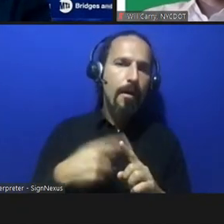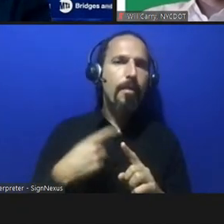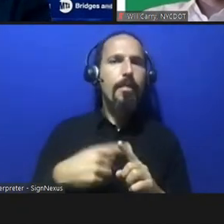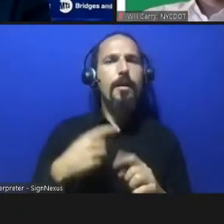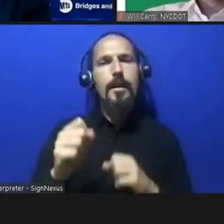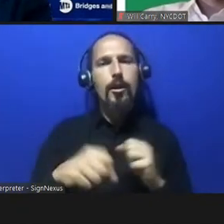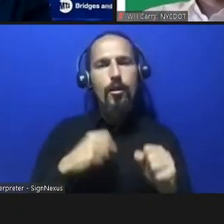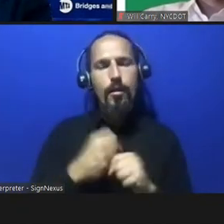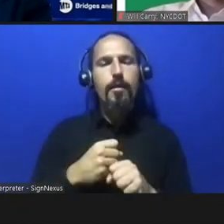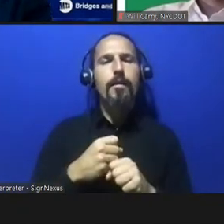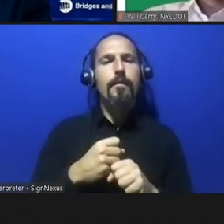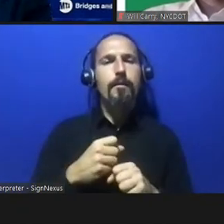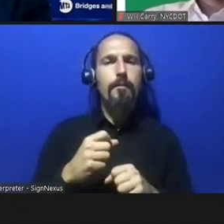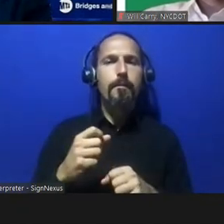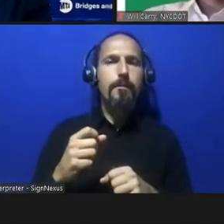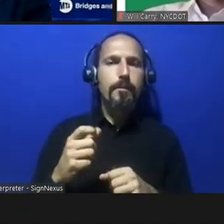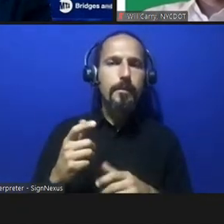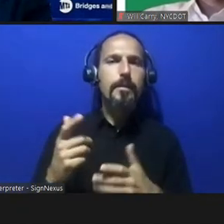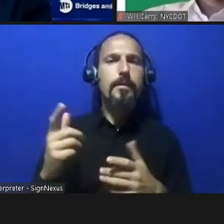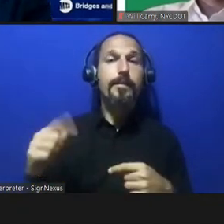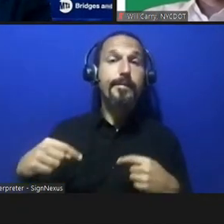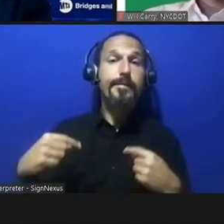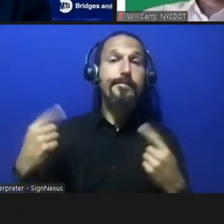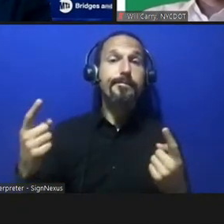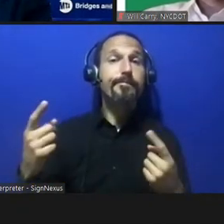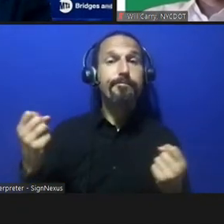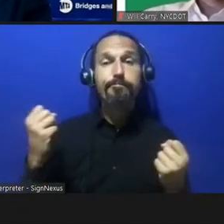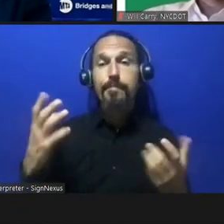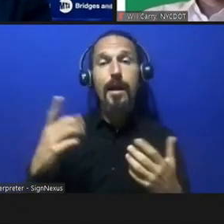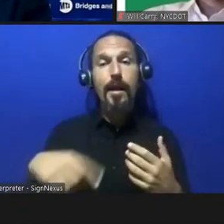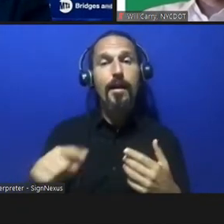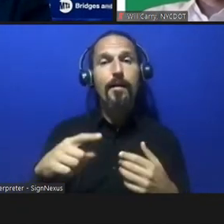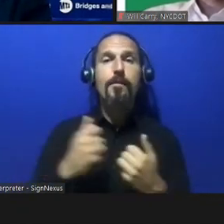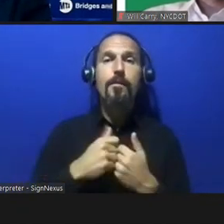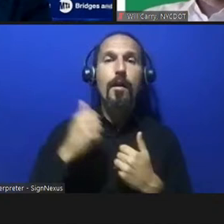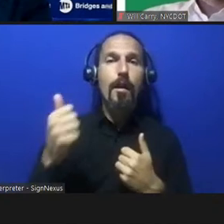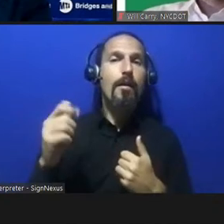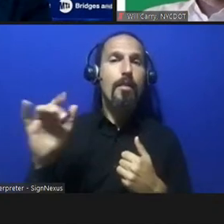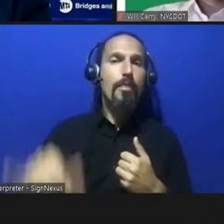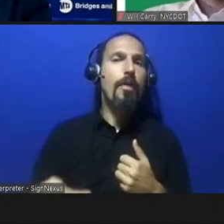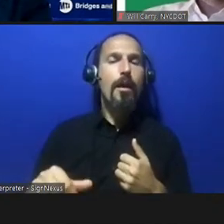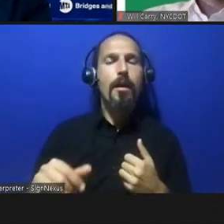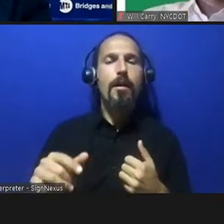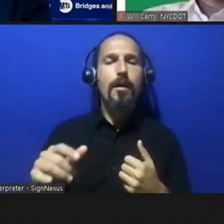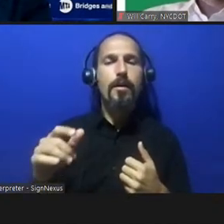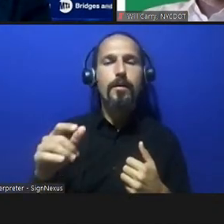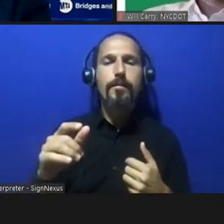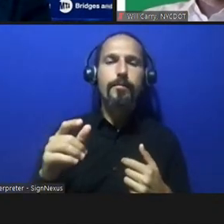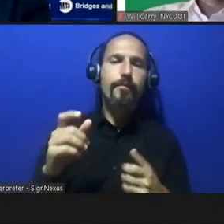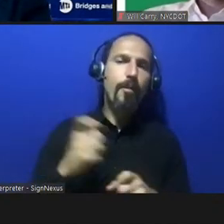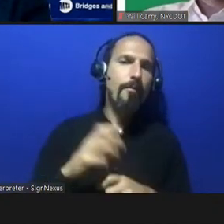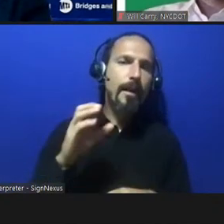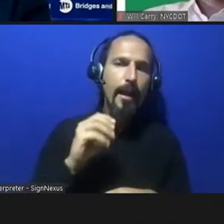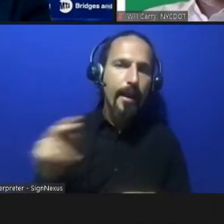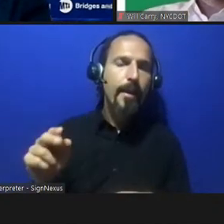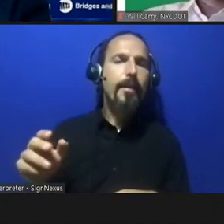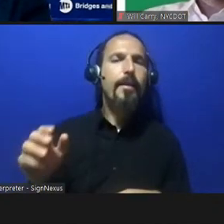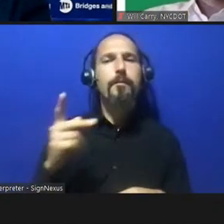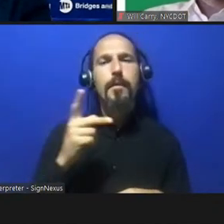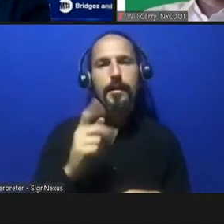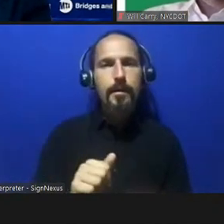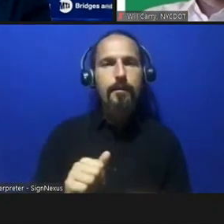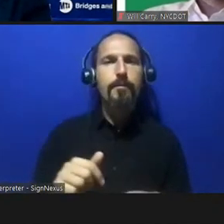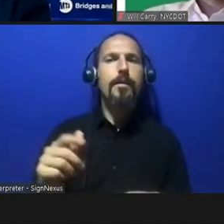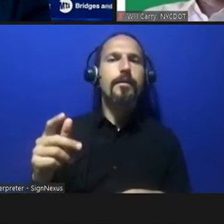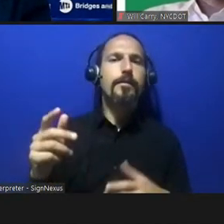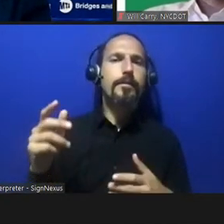there are hundreds of operators like me that come from beyond new york city connecticut new jersey pennsylvania maryland and district of